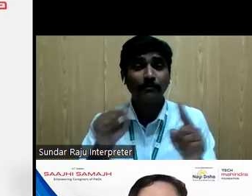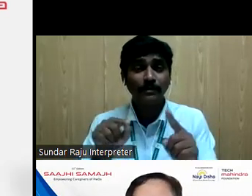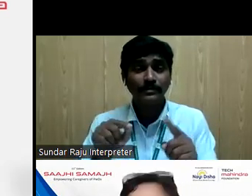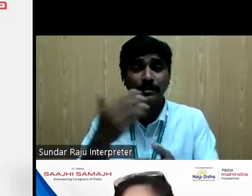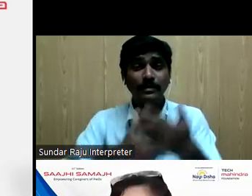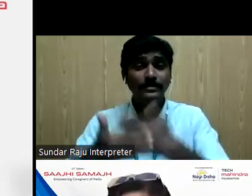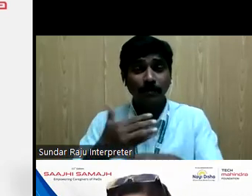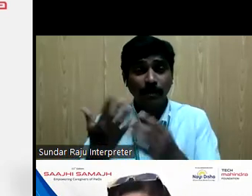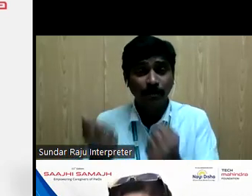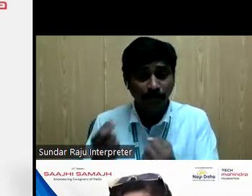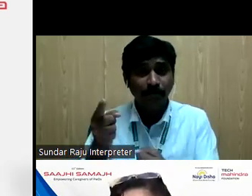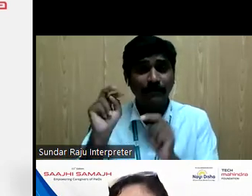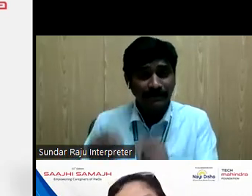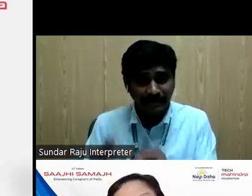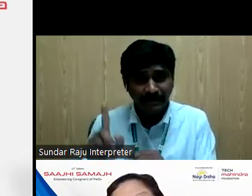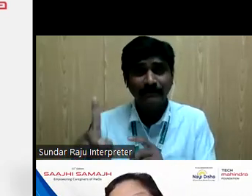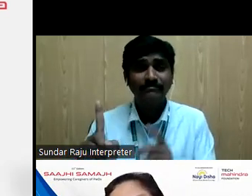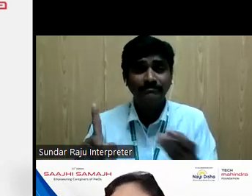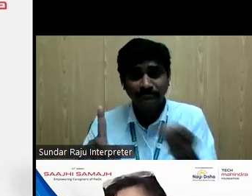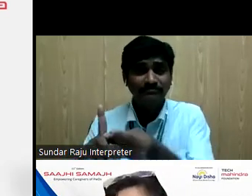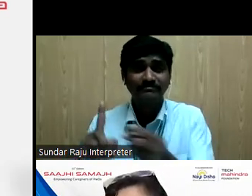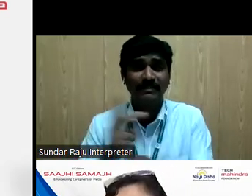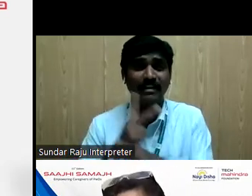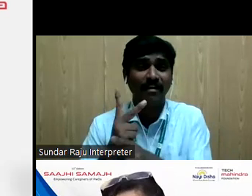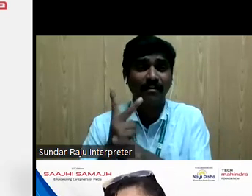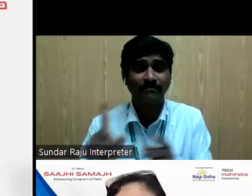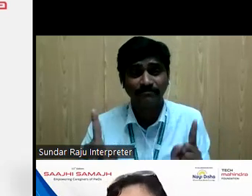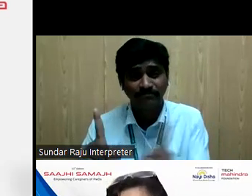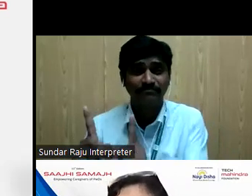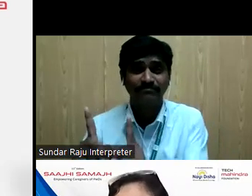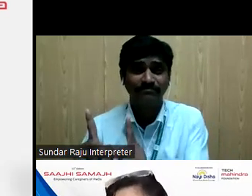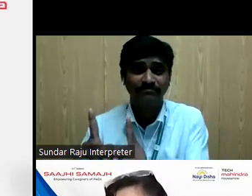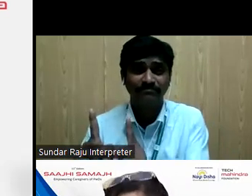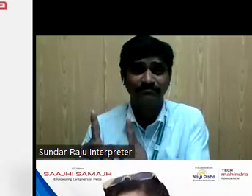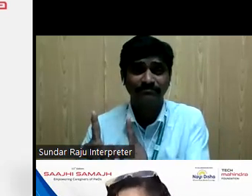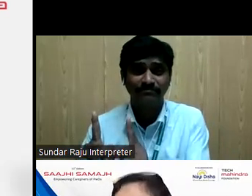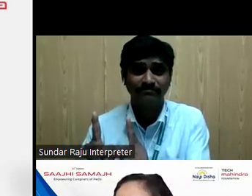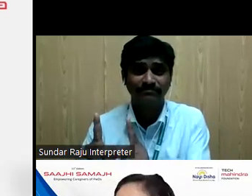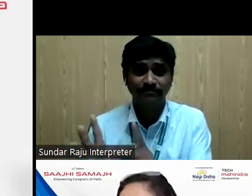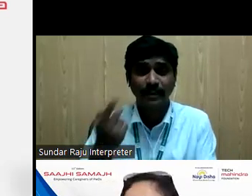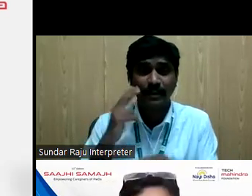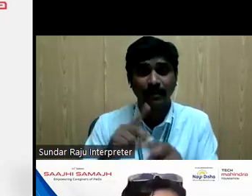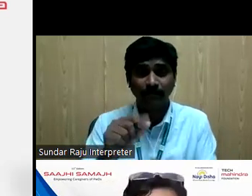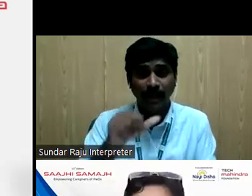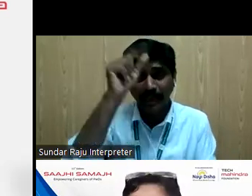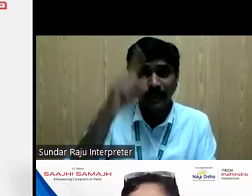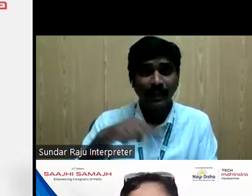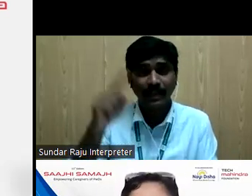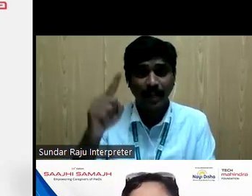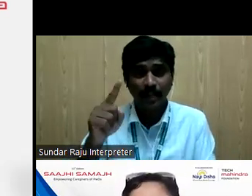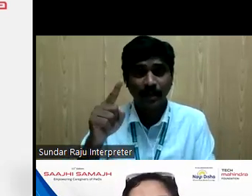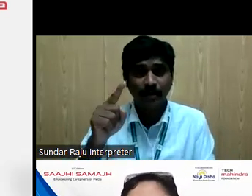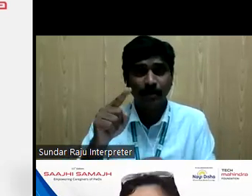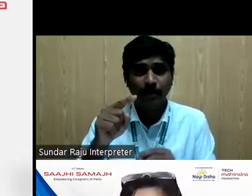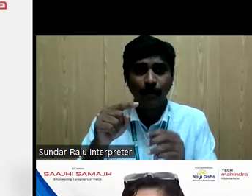who have disabilities and need a caregiver. If we are to extrapolate this further for Indian population, which again, as